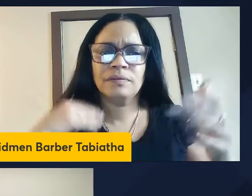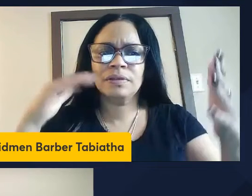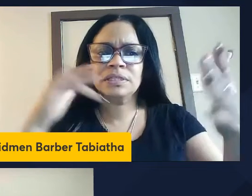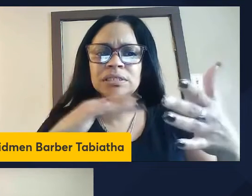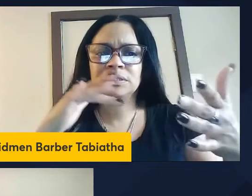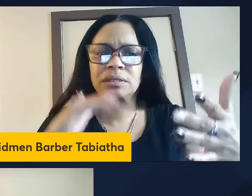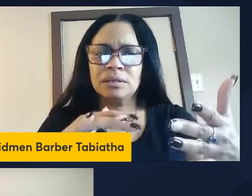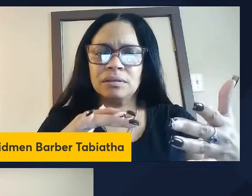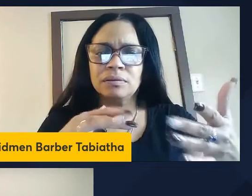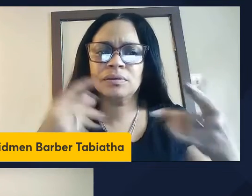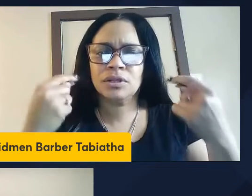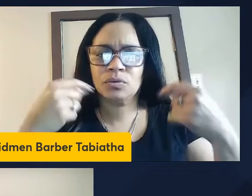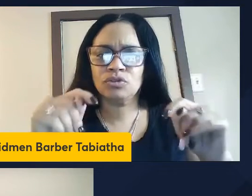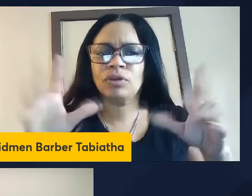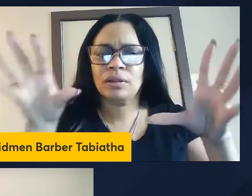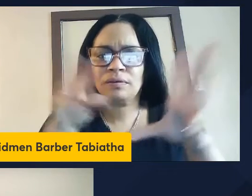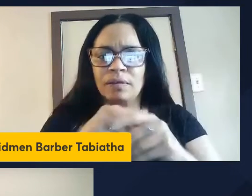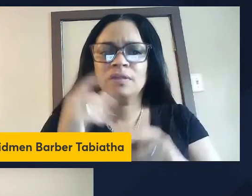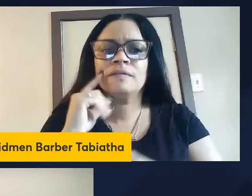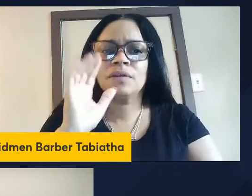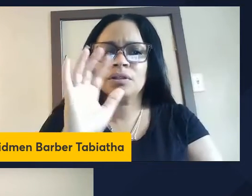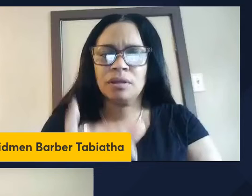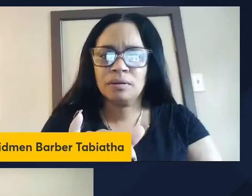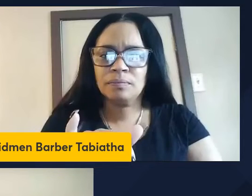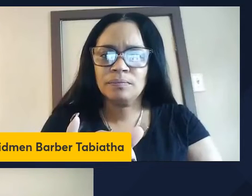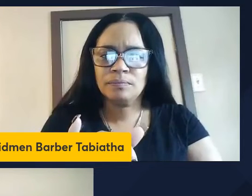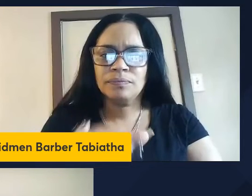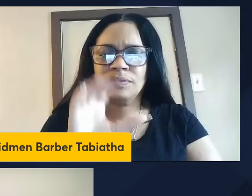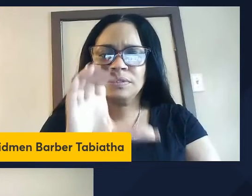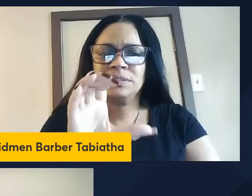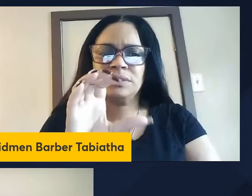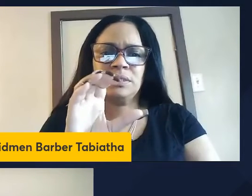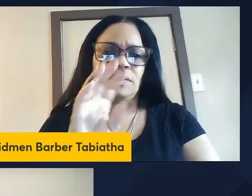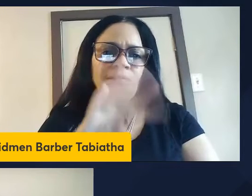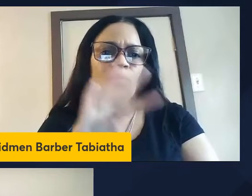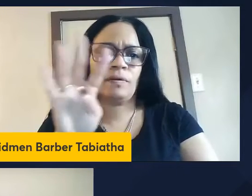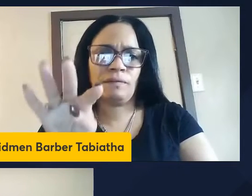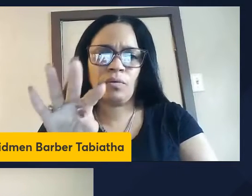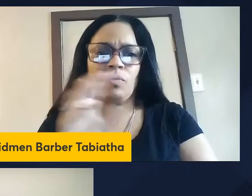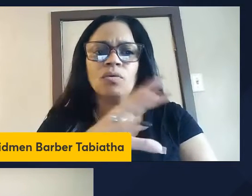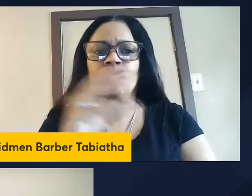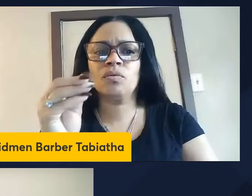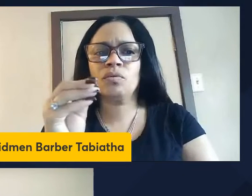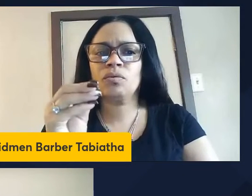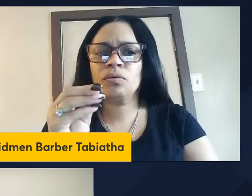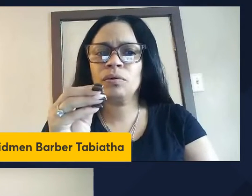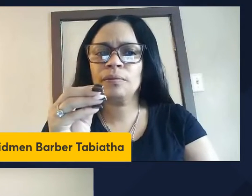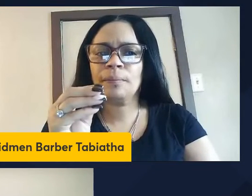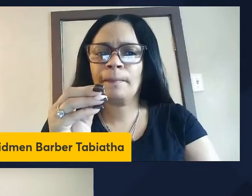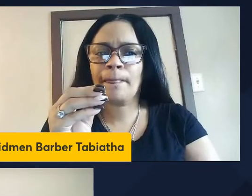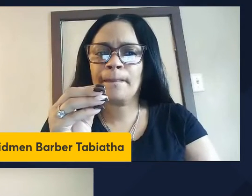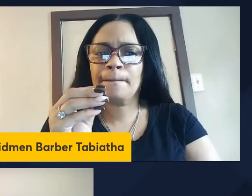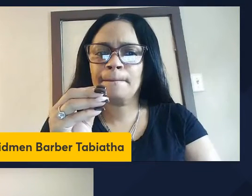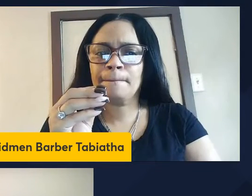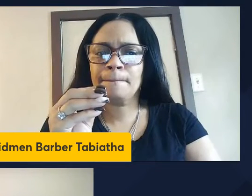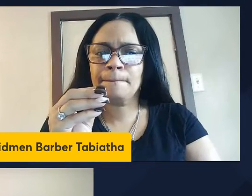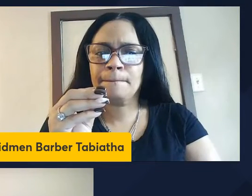to characterize further the role of CD44 and perhaps other interconnected